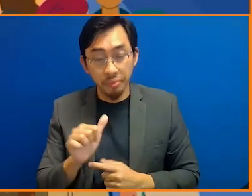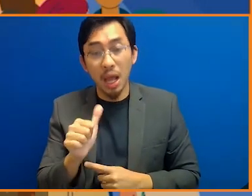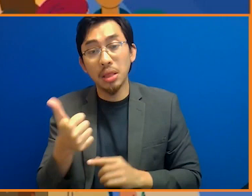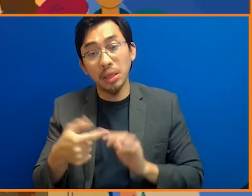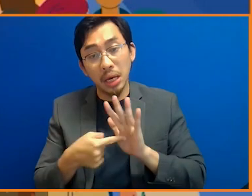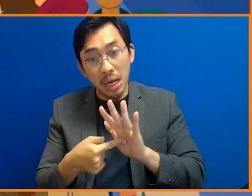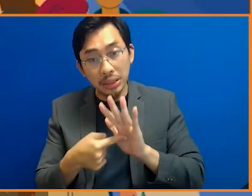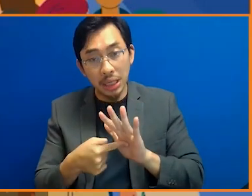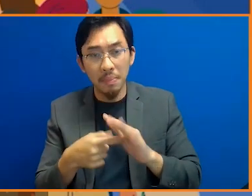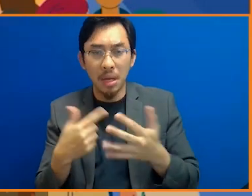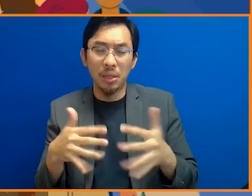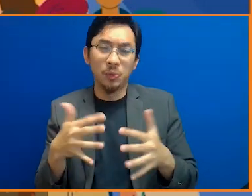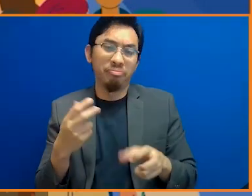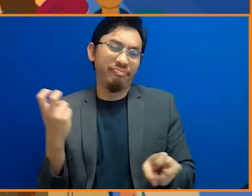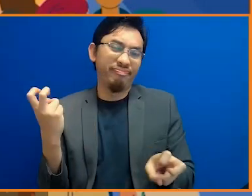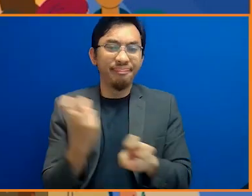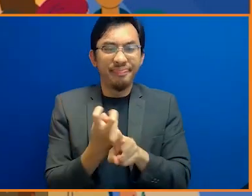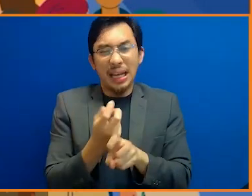And also another